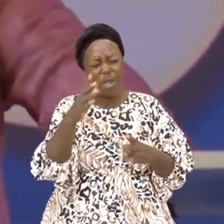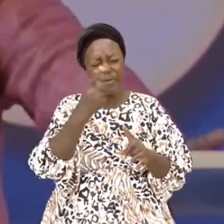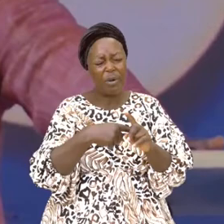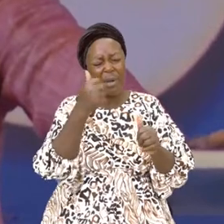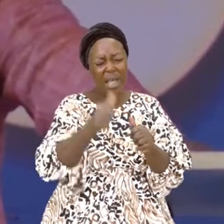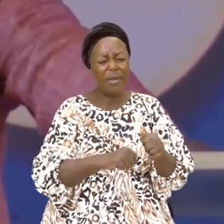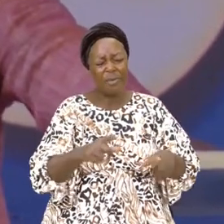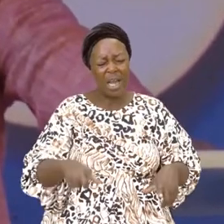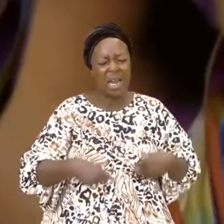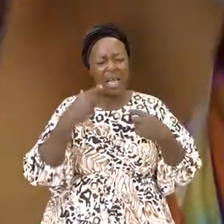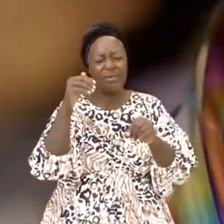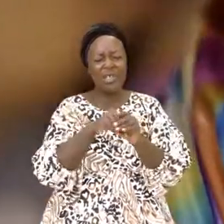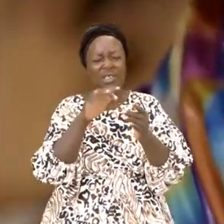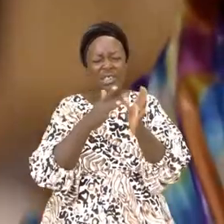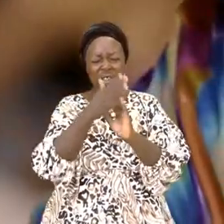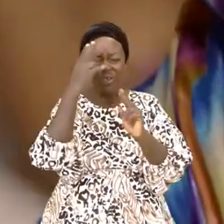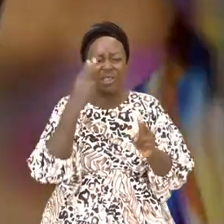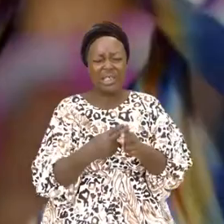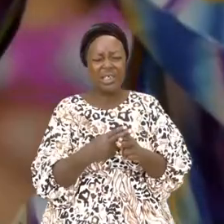in Jesus' name.